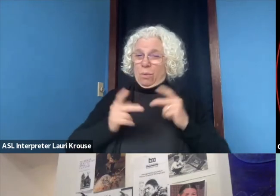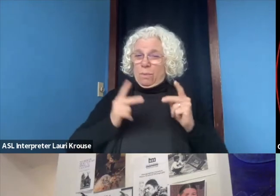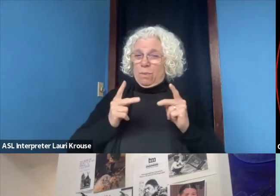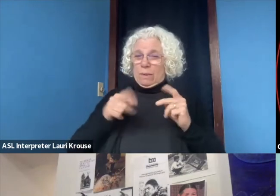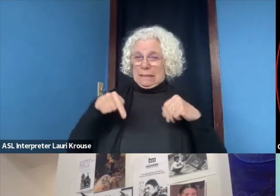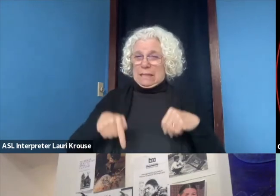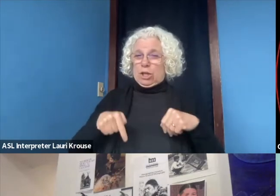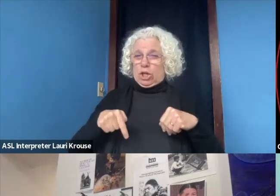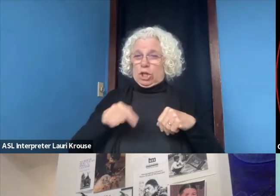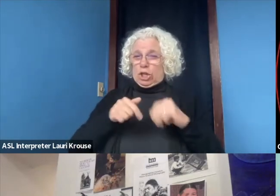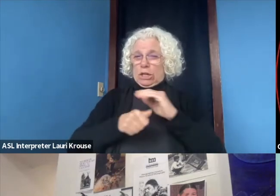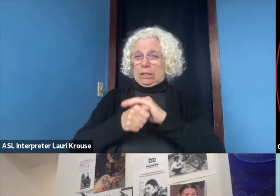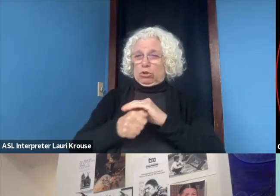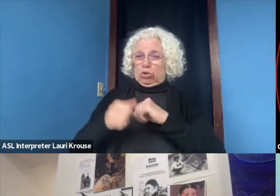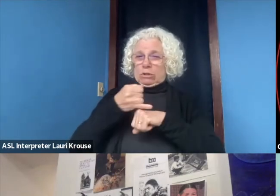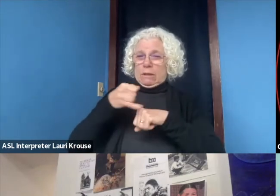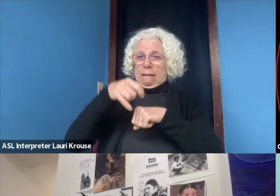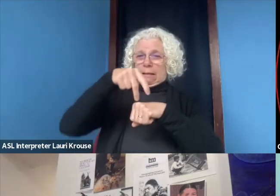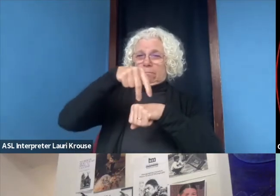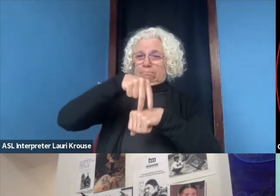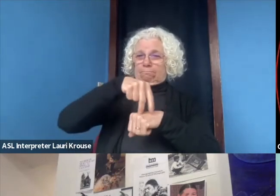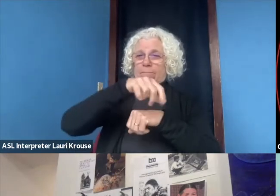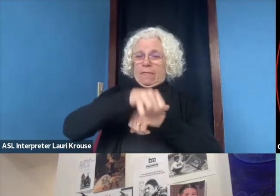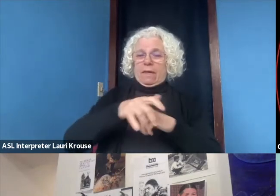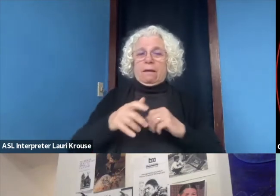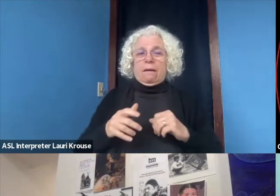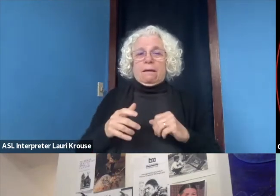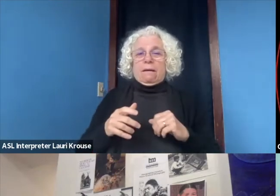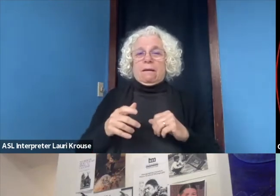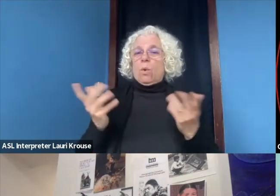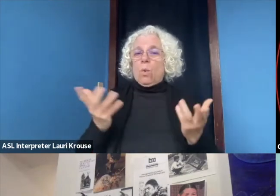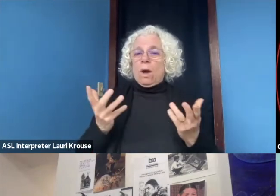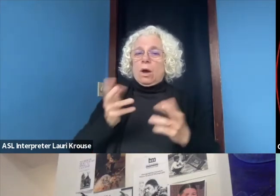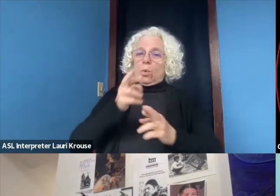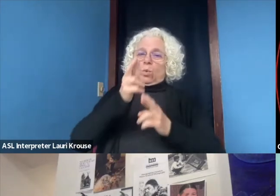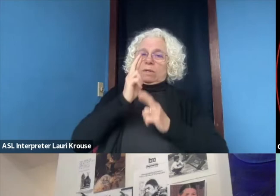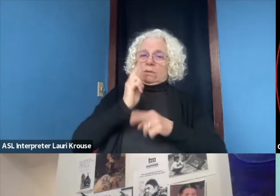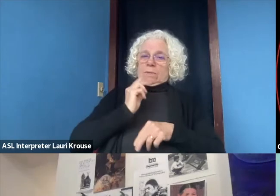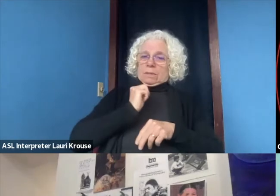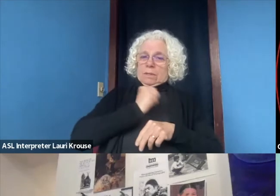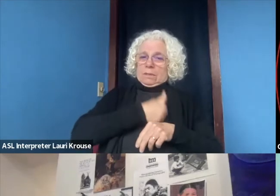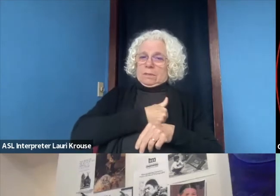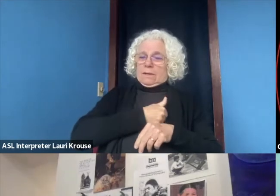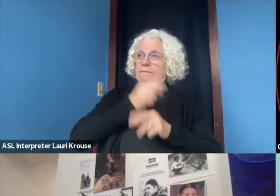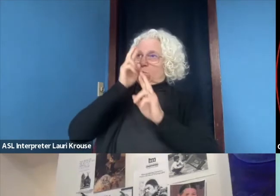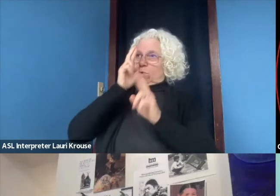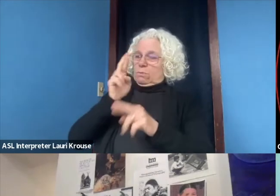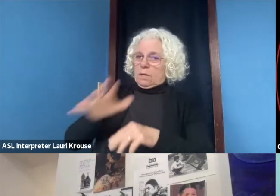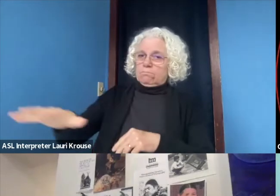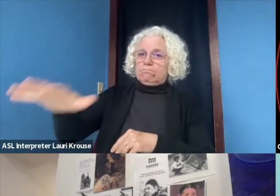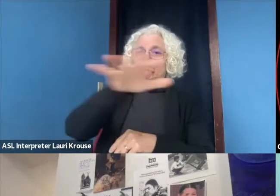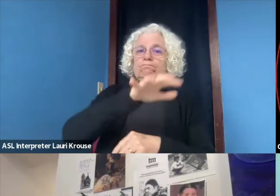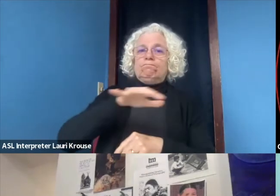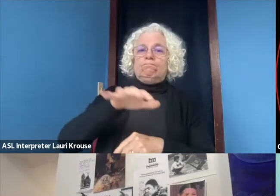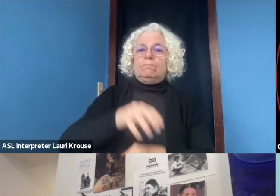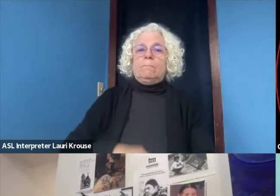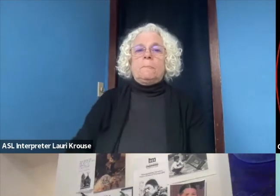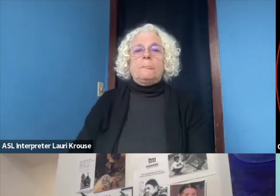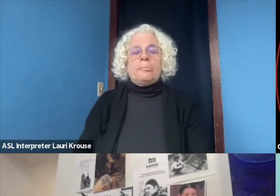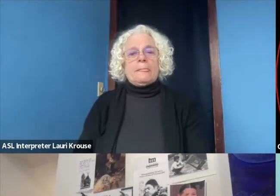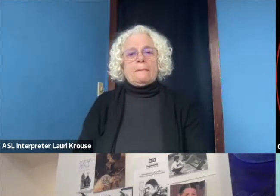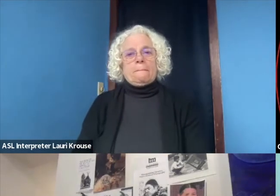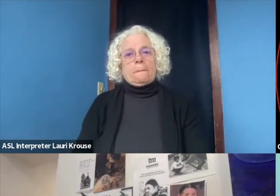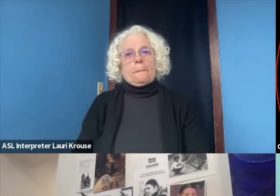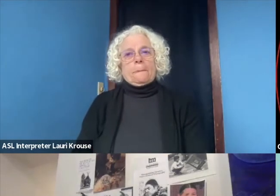And is that the concept of respect for ourselves and for all? When I was young, a